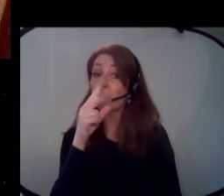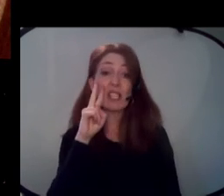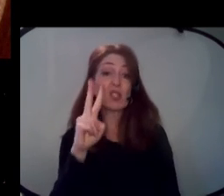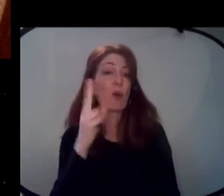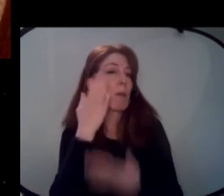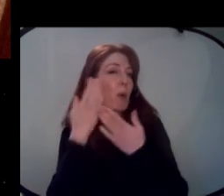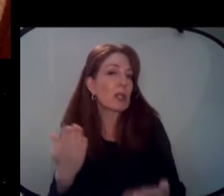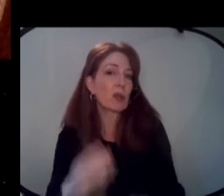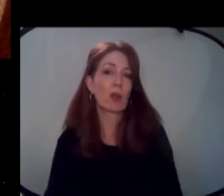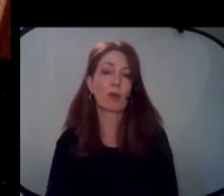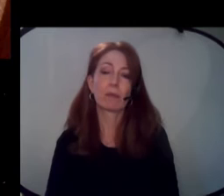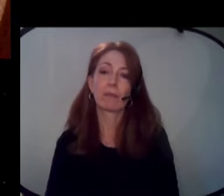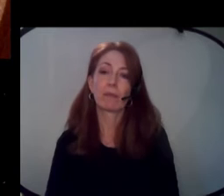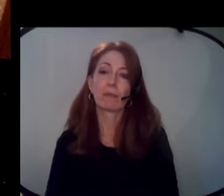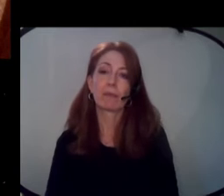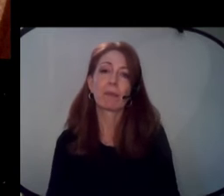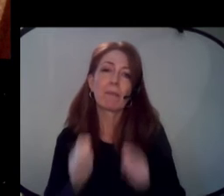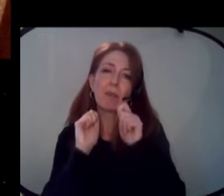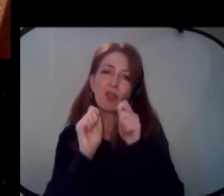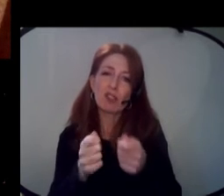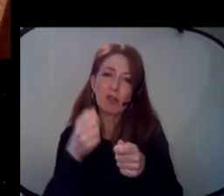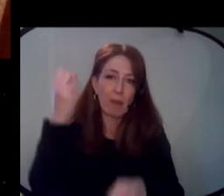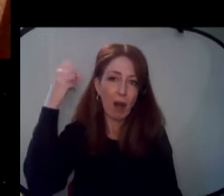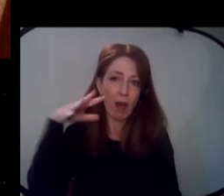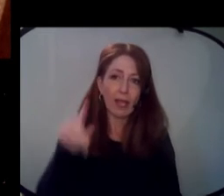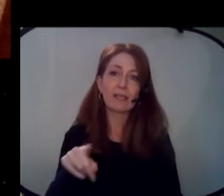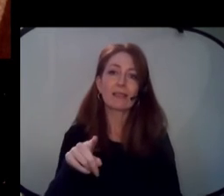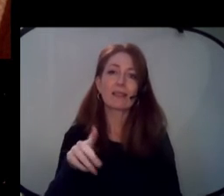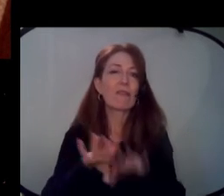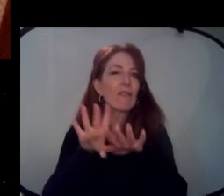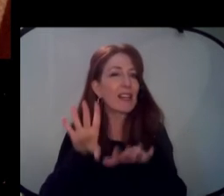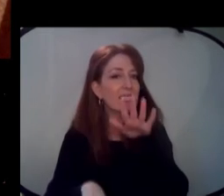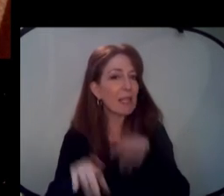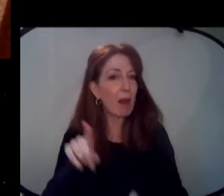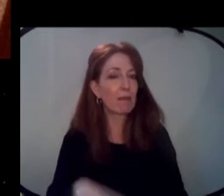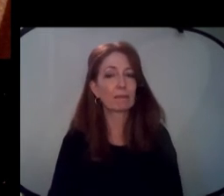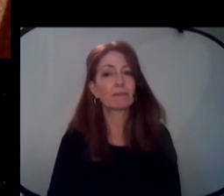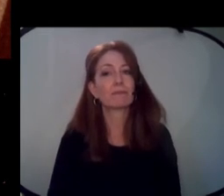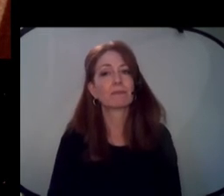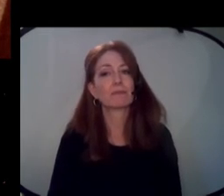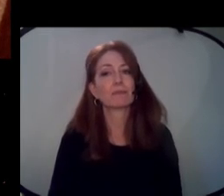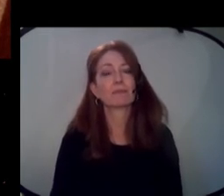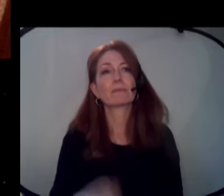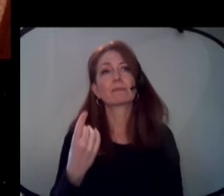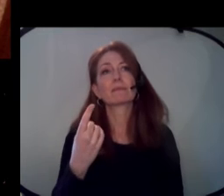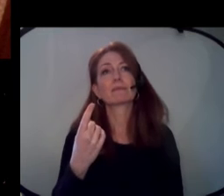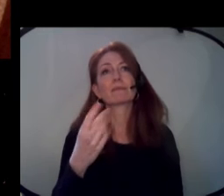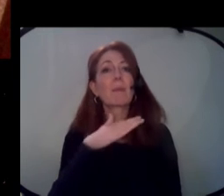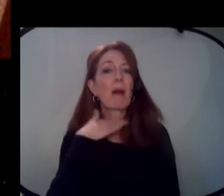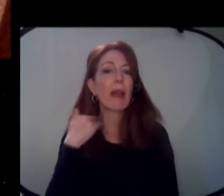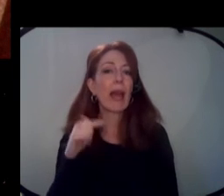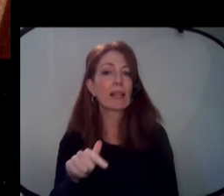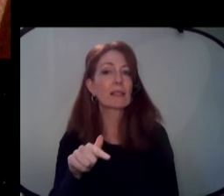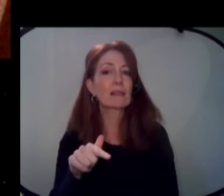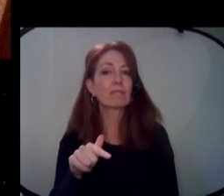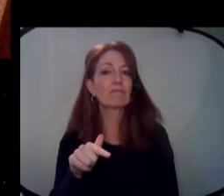and we may discuss that later on, is very Caravaggio-esque. But in Caravaggio's painting, the slicing of the head is not